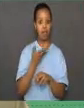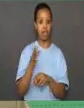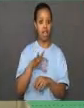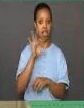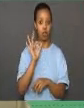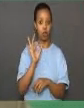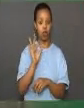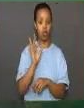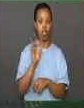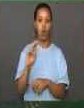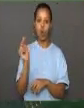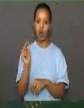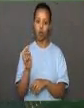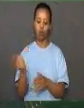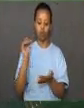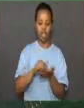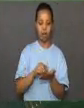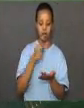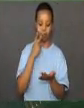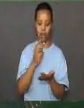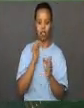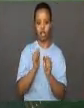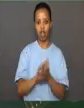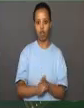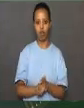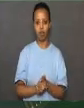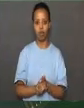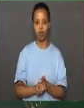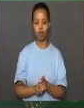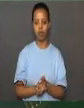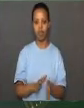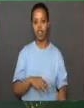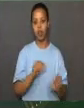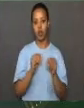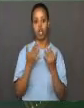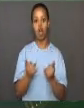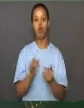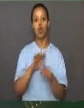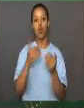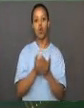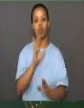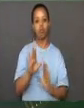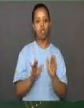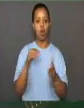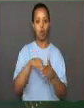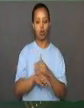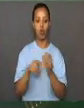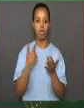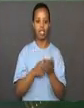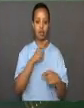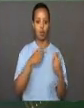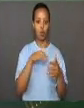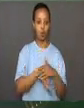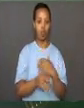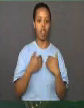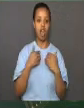your notes. Students, now that you have learned all of the steps involved in the process